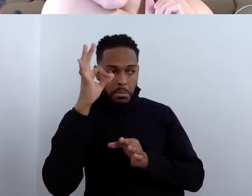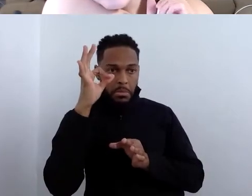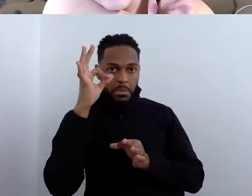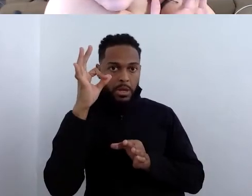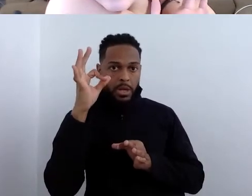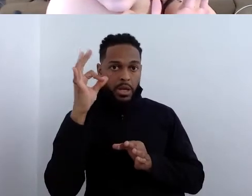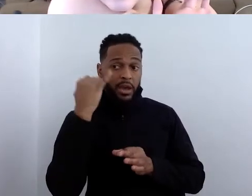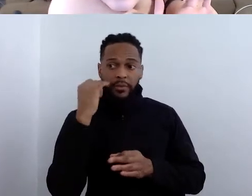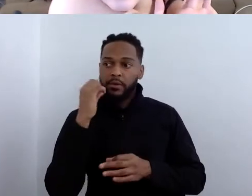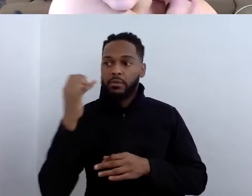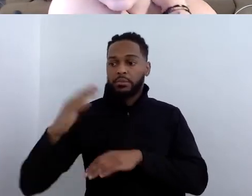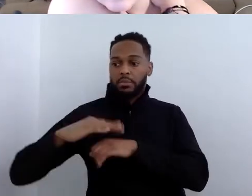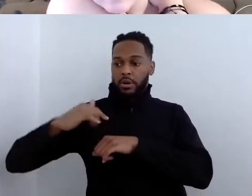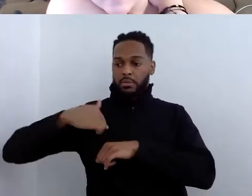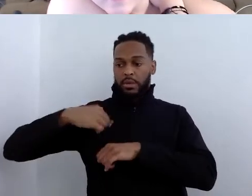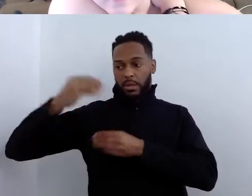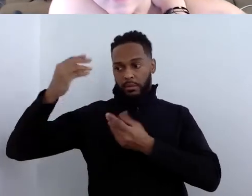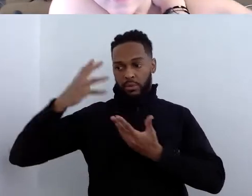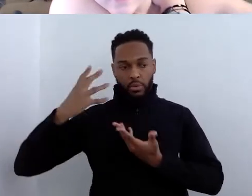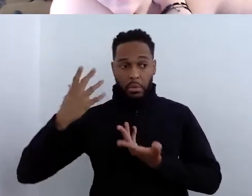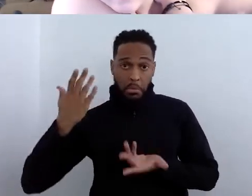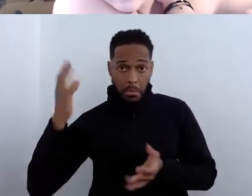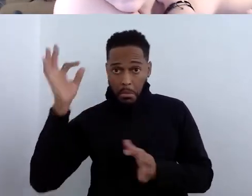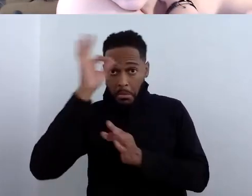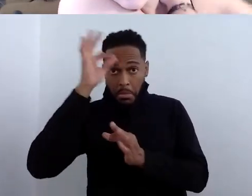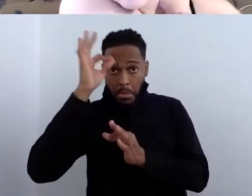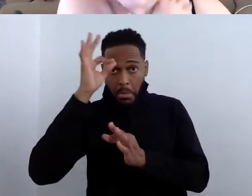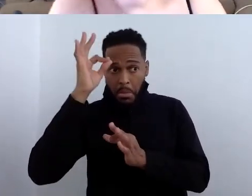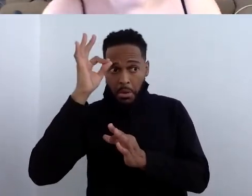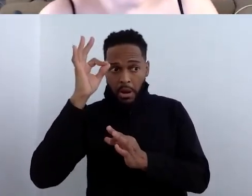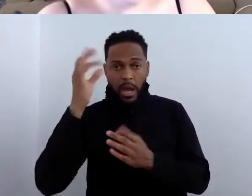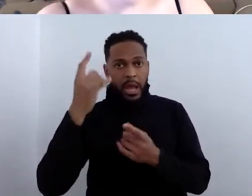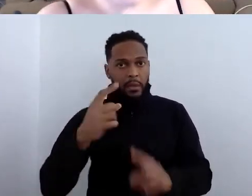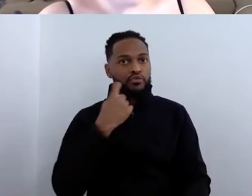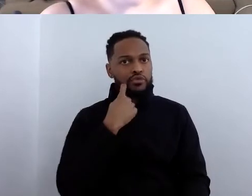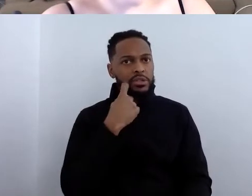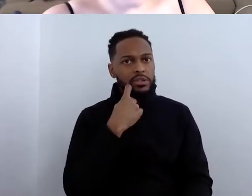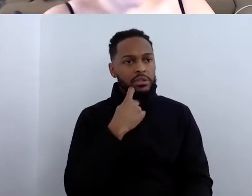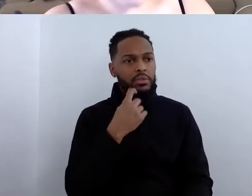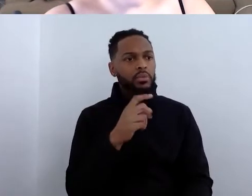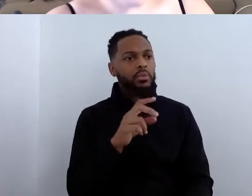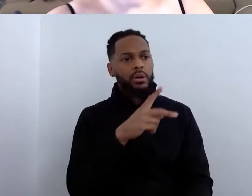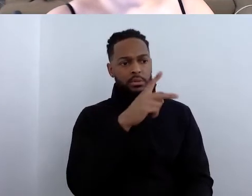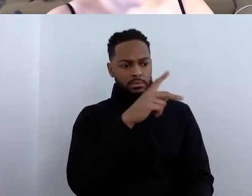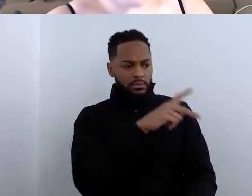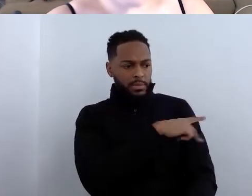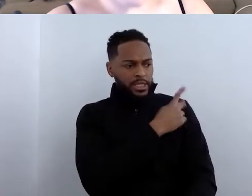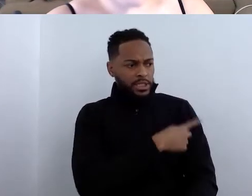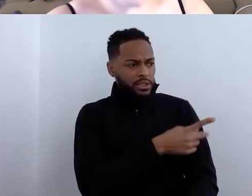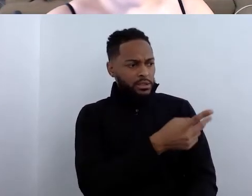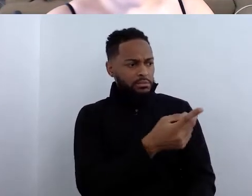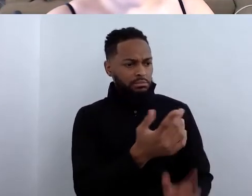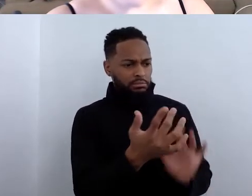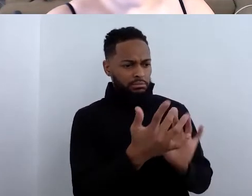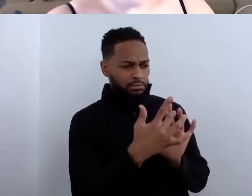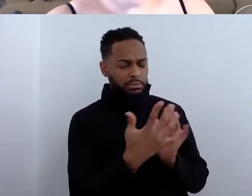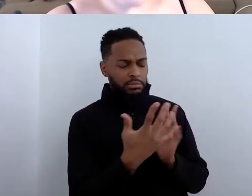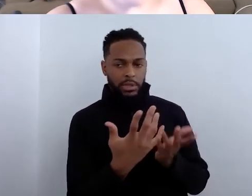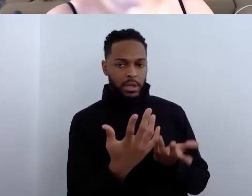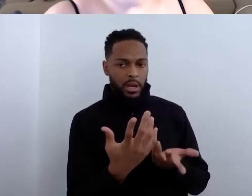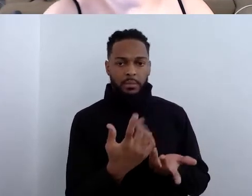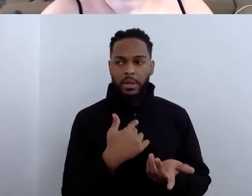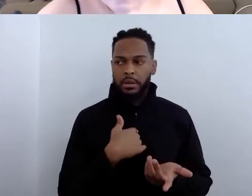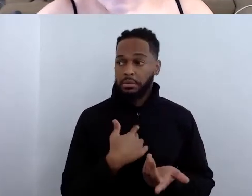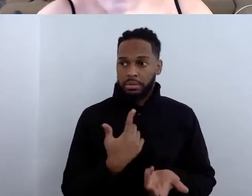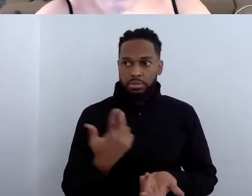was like, I didn't even know. It's not some kind of alert I get or anything. So that's one thing we're working on as a department, is trying to figure that out so that